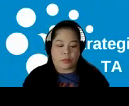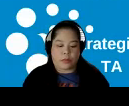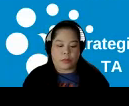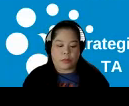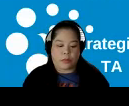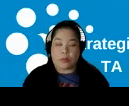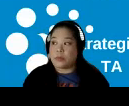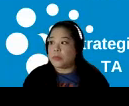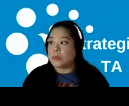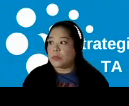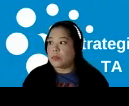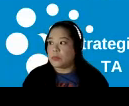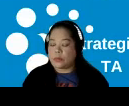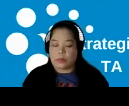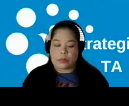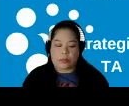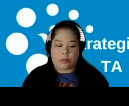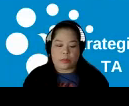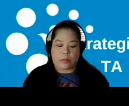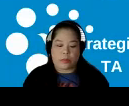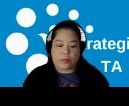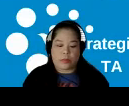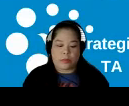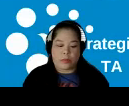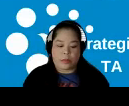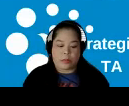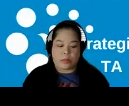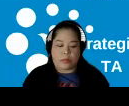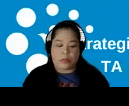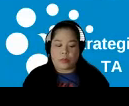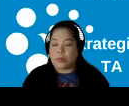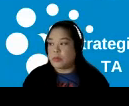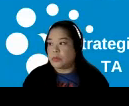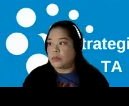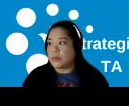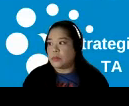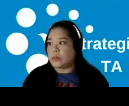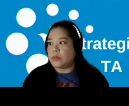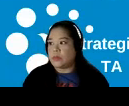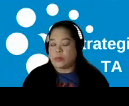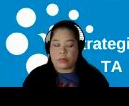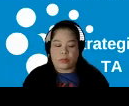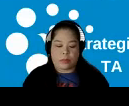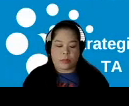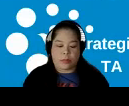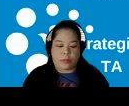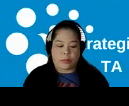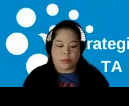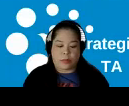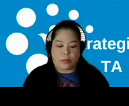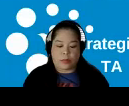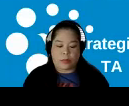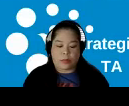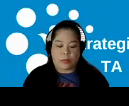it sounds scary, but I think a lot of the groundwork, a lot of the foundational work is already happening, right? A lot